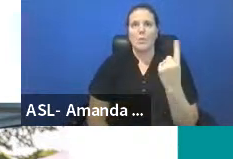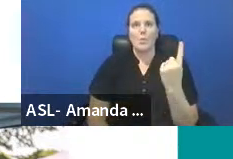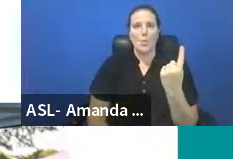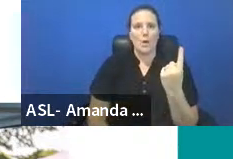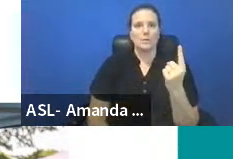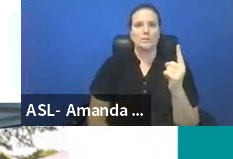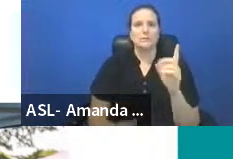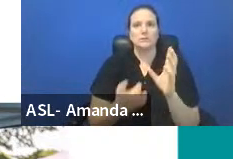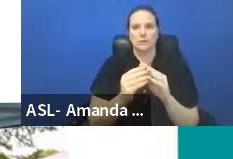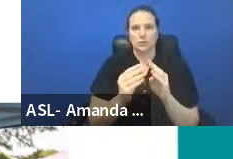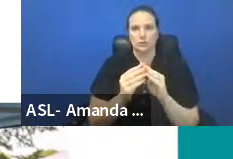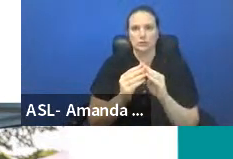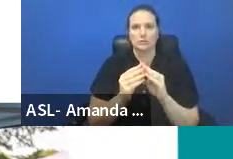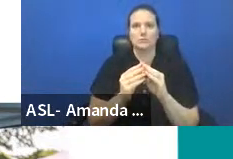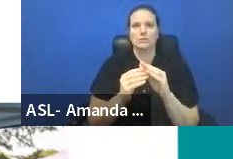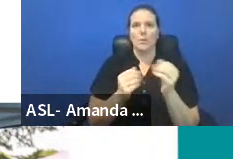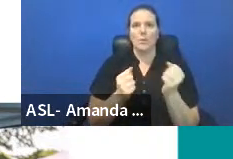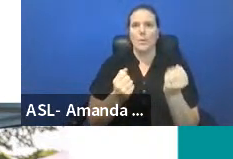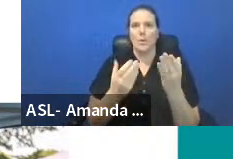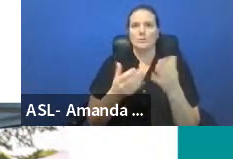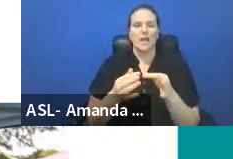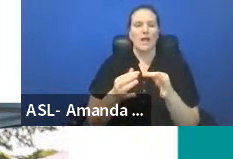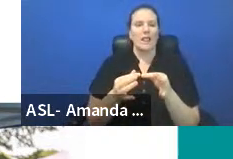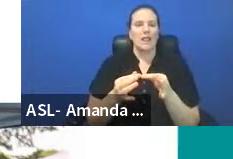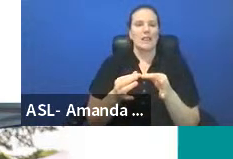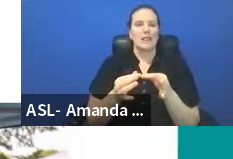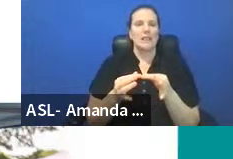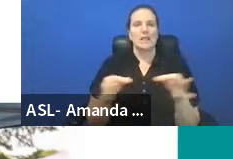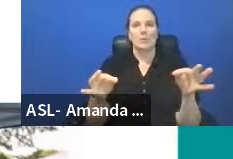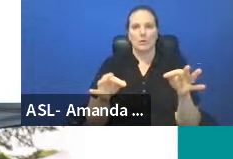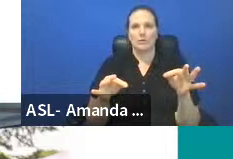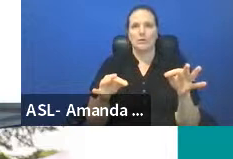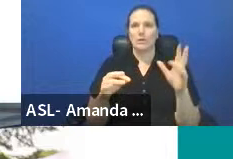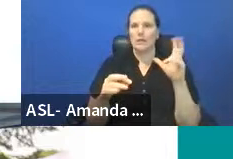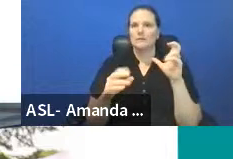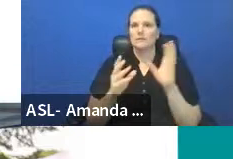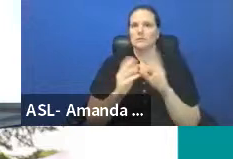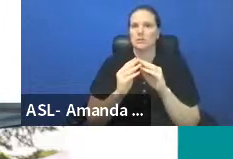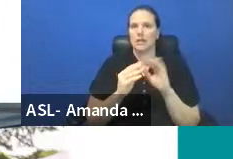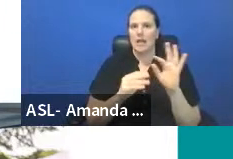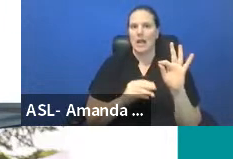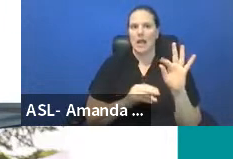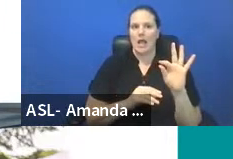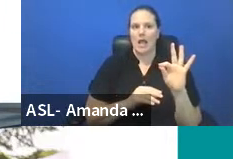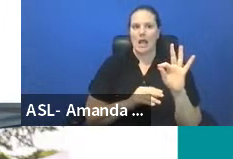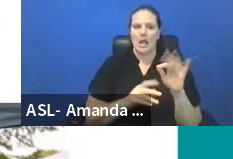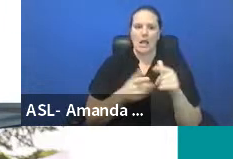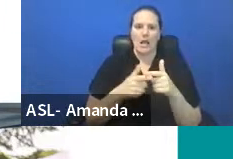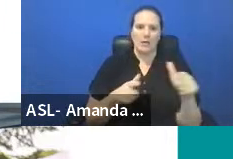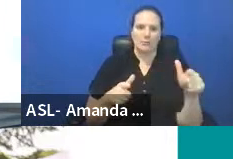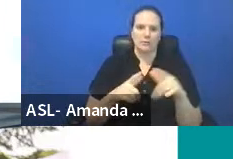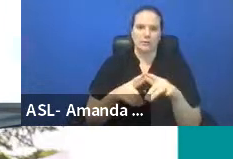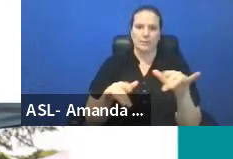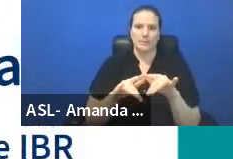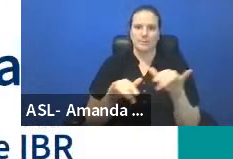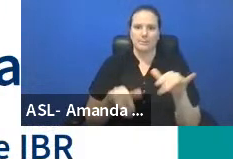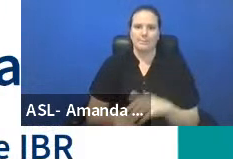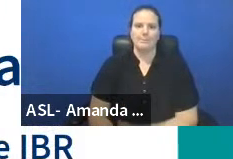in particular, which was our multilingual listening session, where we had 9 languages going